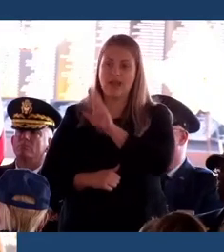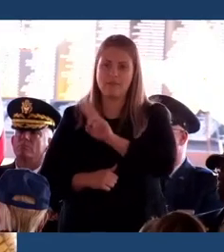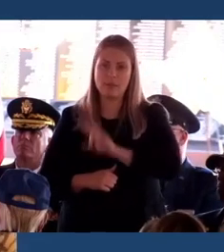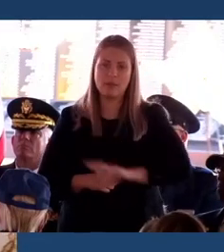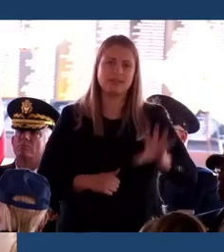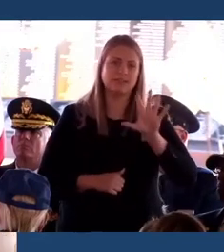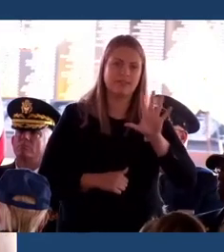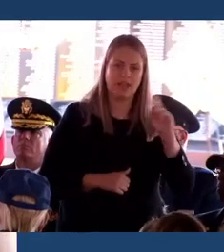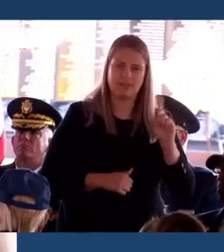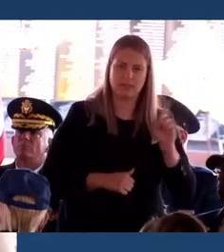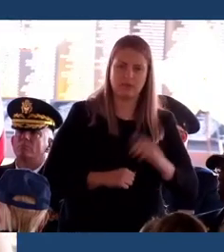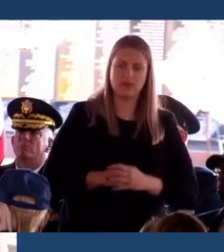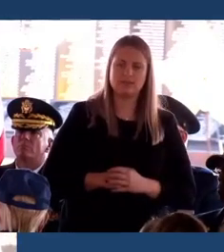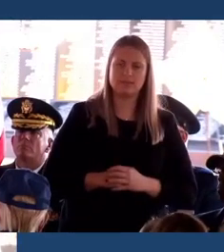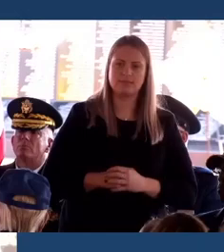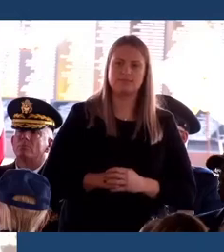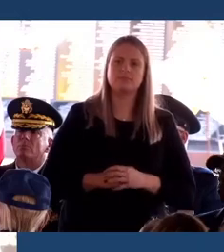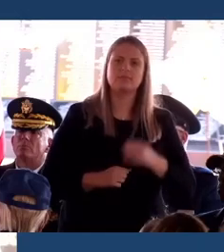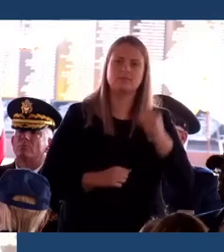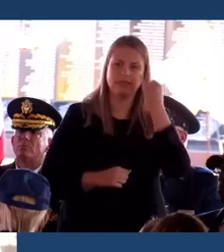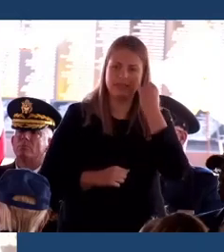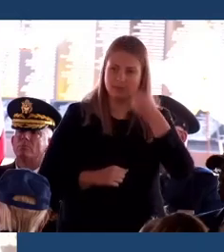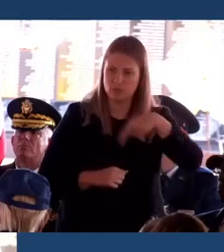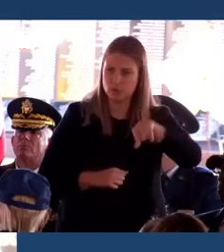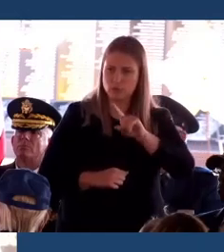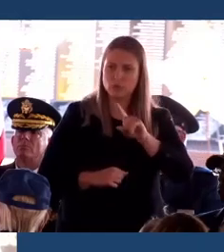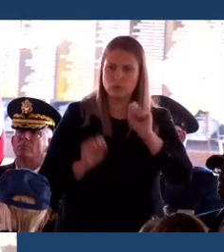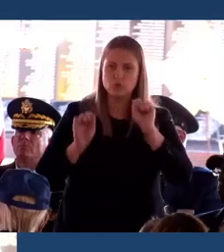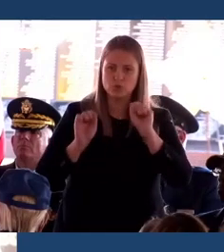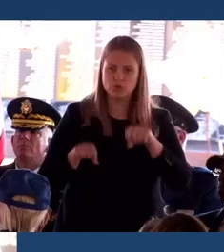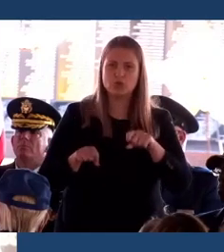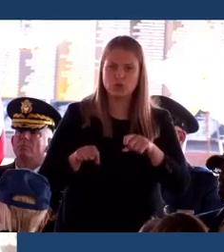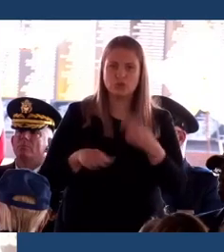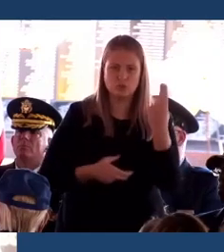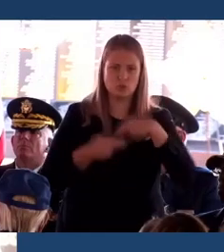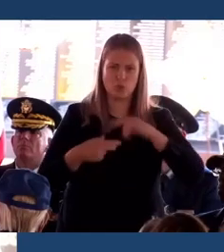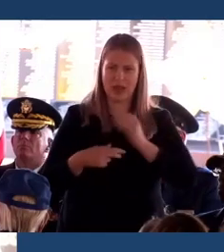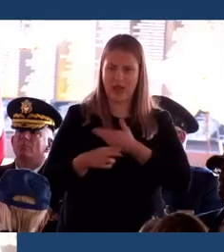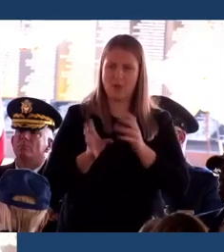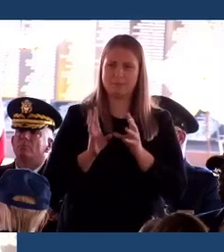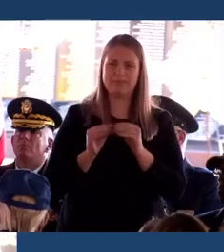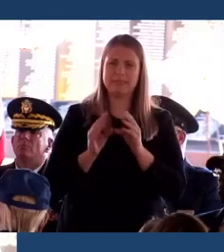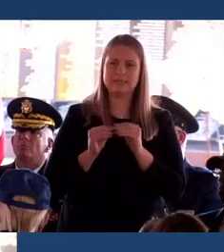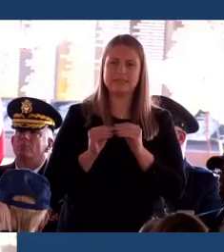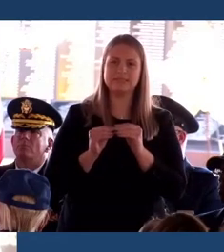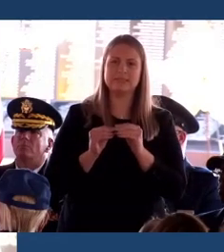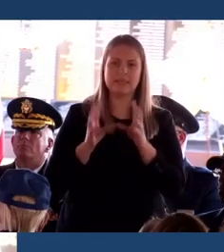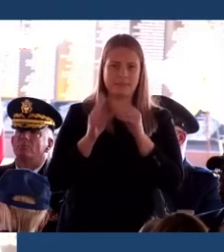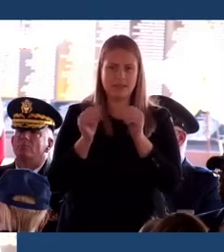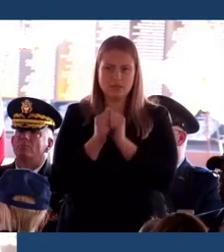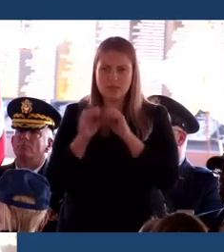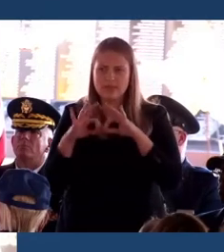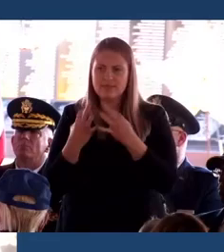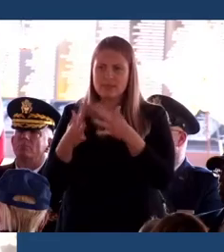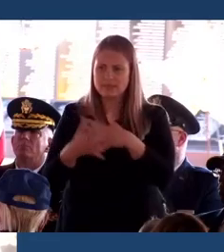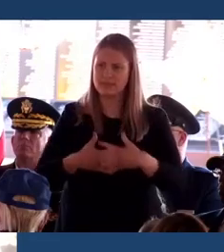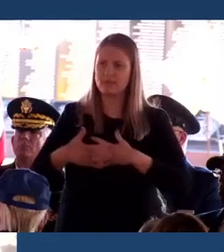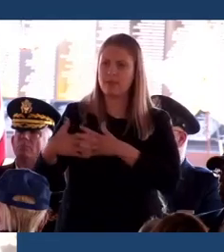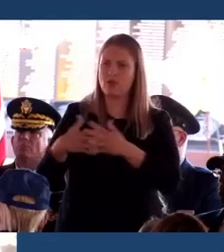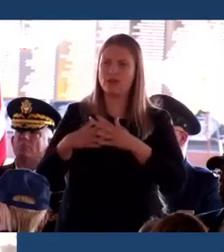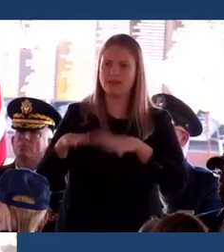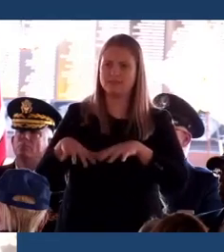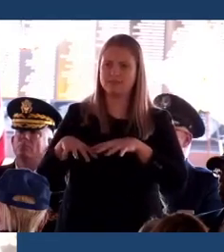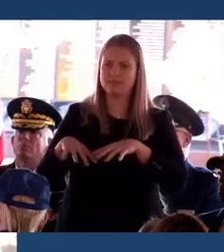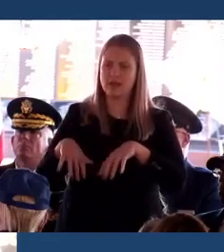Democrats. And if you had had the chance to be with us in any of our meetings with the families of American